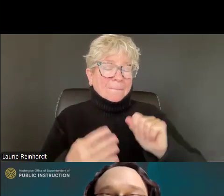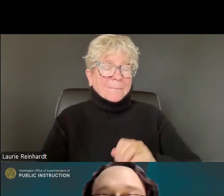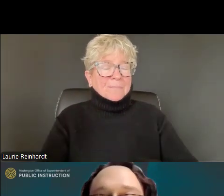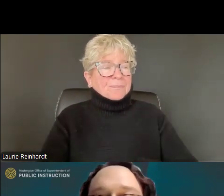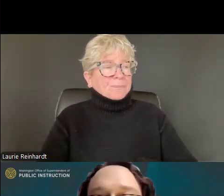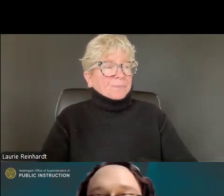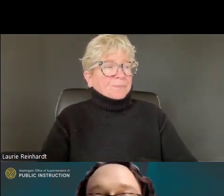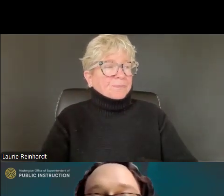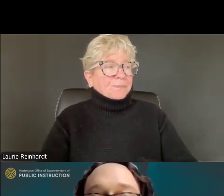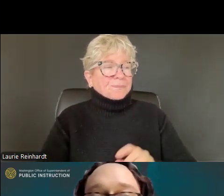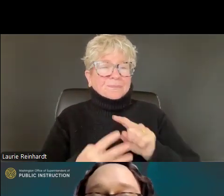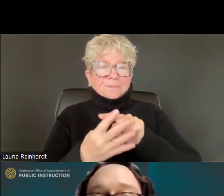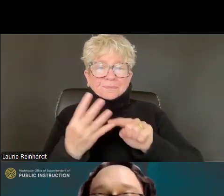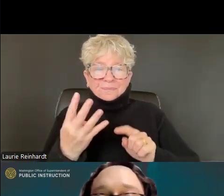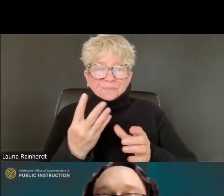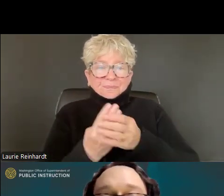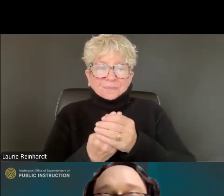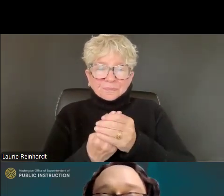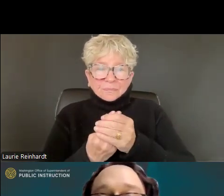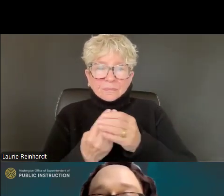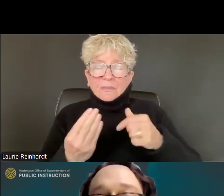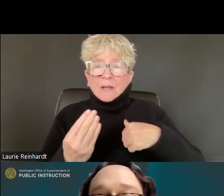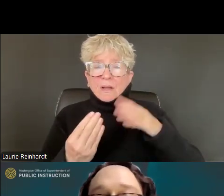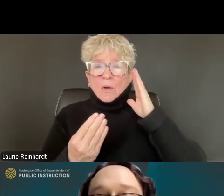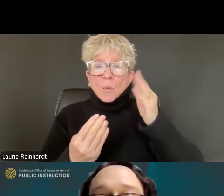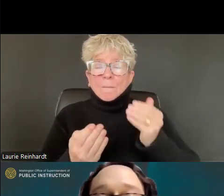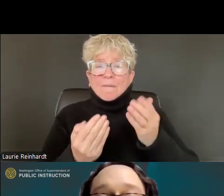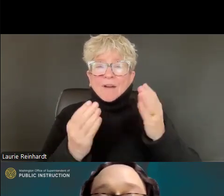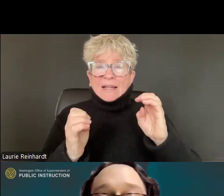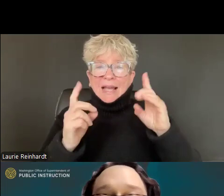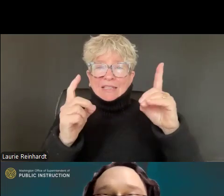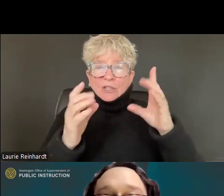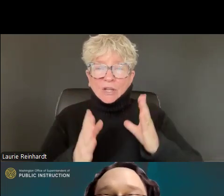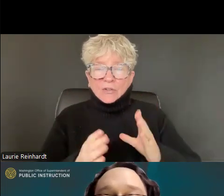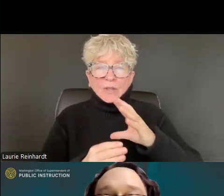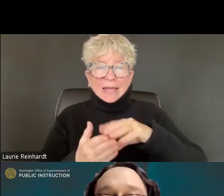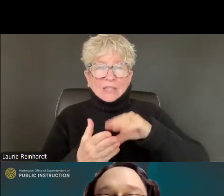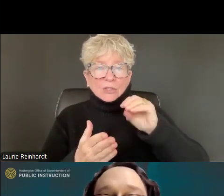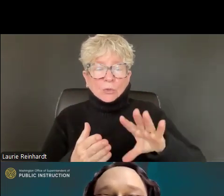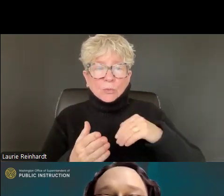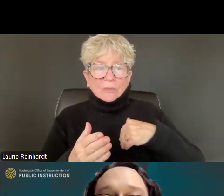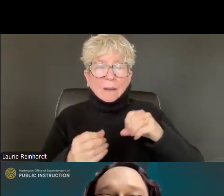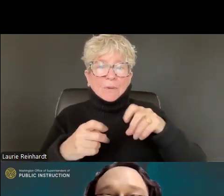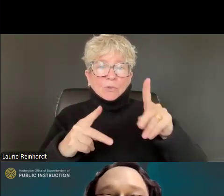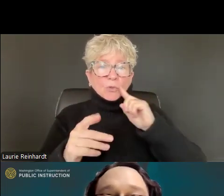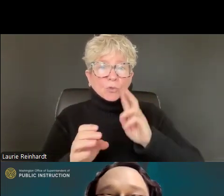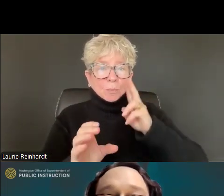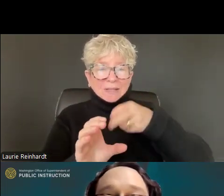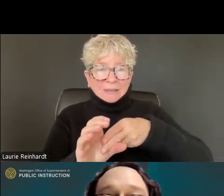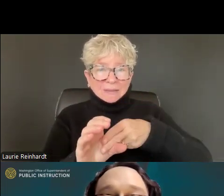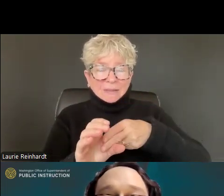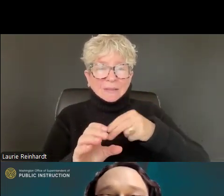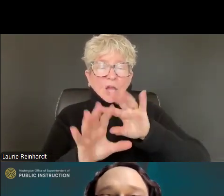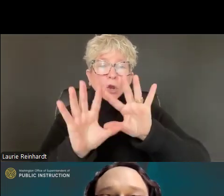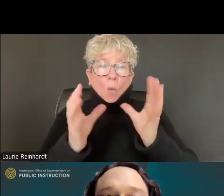With this, mental health literacy will provide educators and students the opportunity to participate in whole